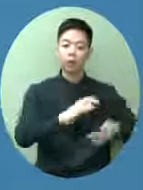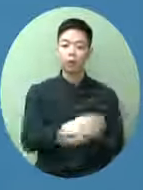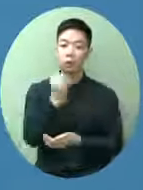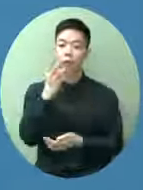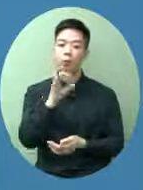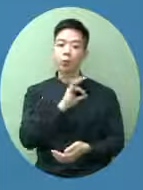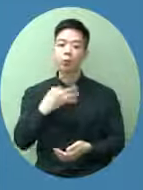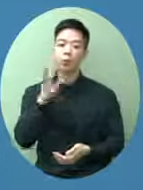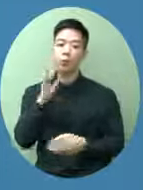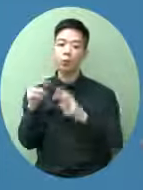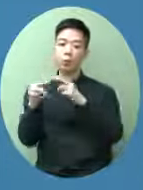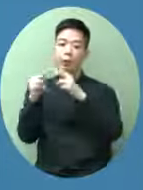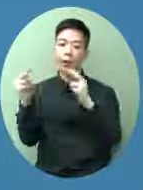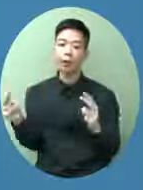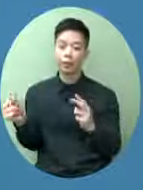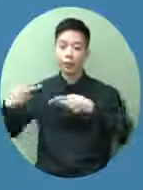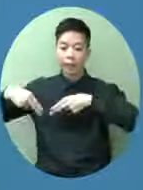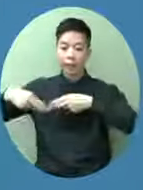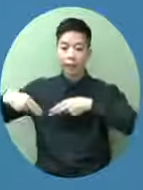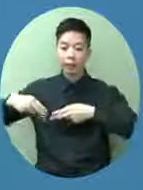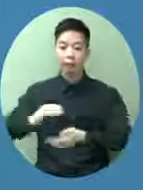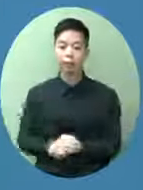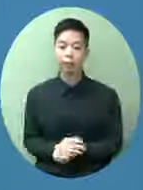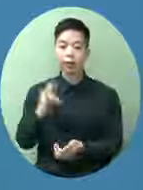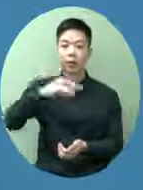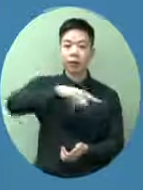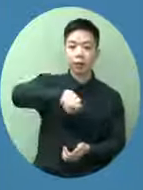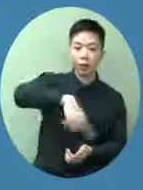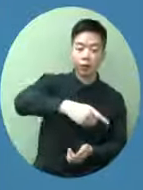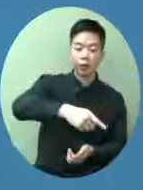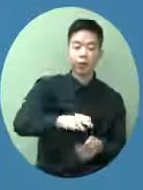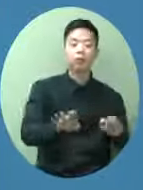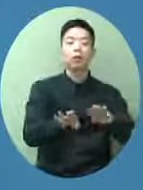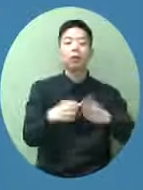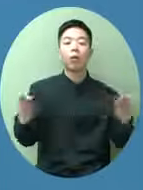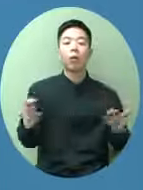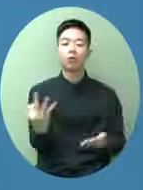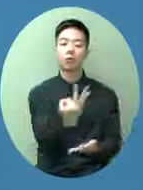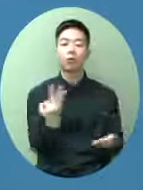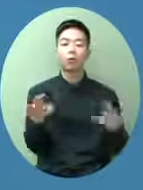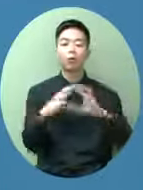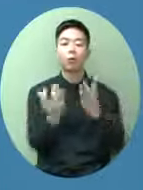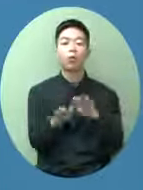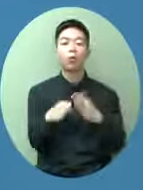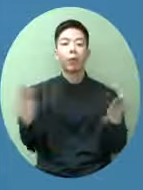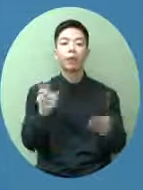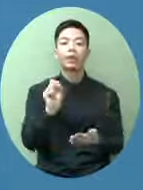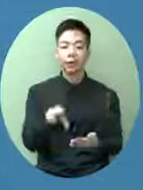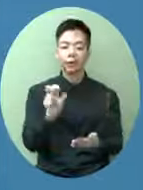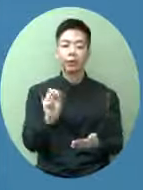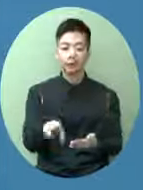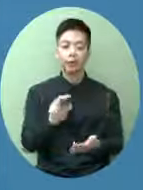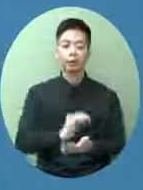and of course the airportbut as a shorthand to discussing this problemif that's what you mean